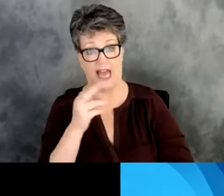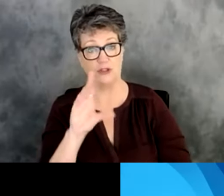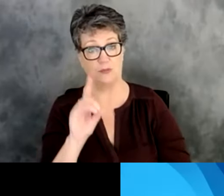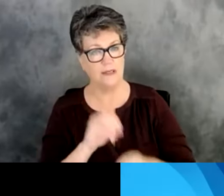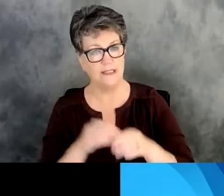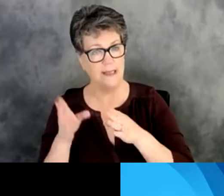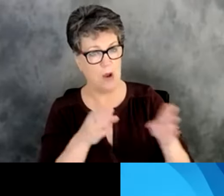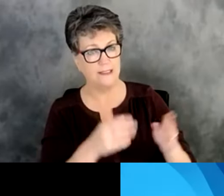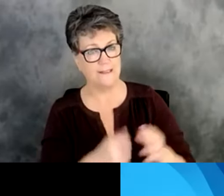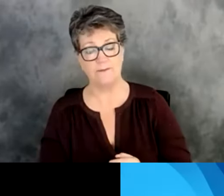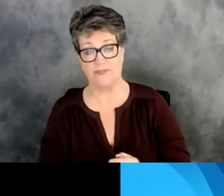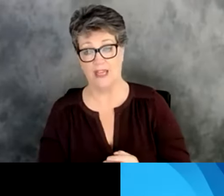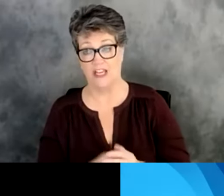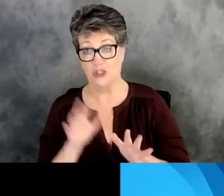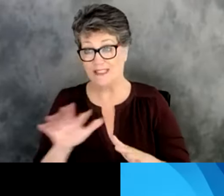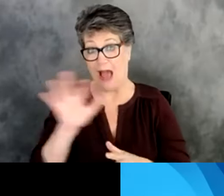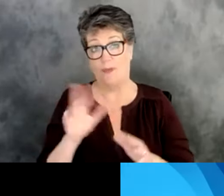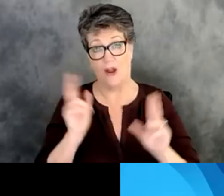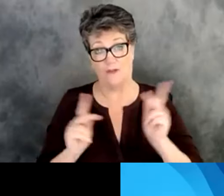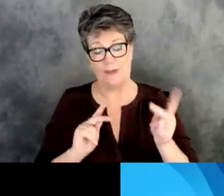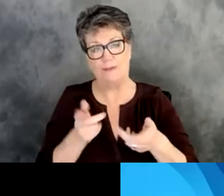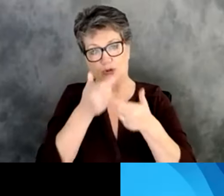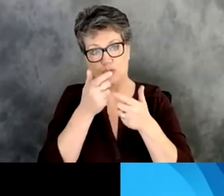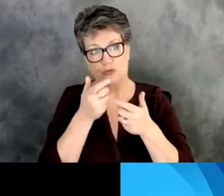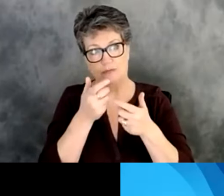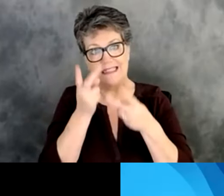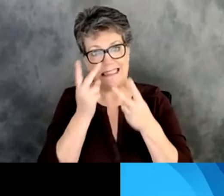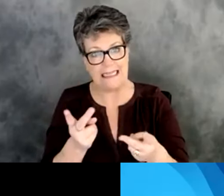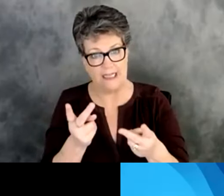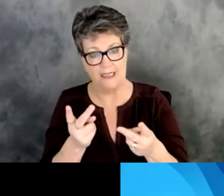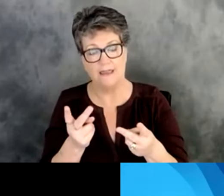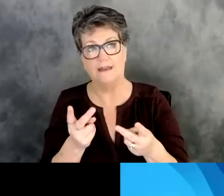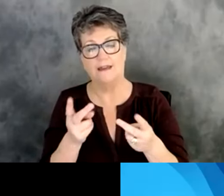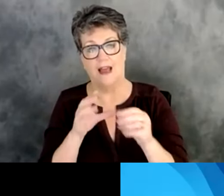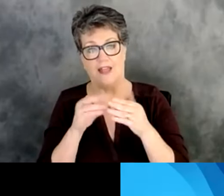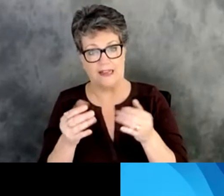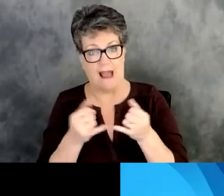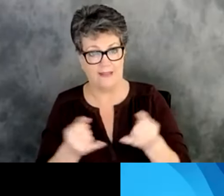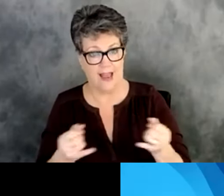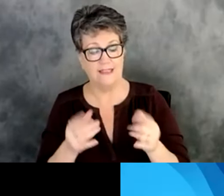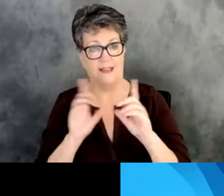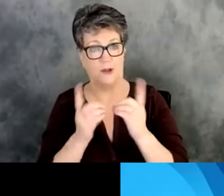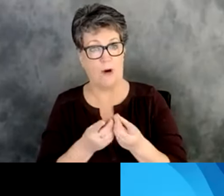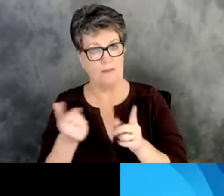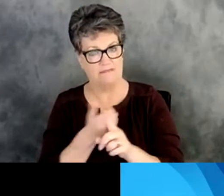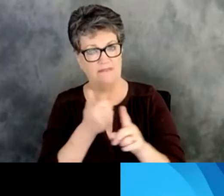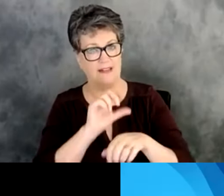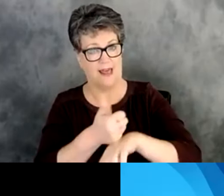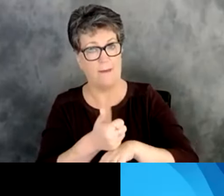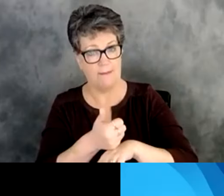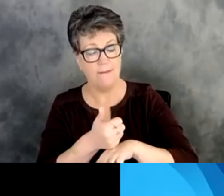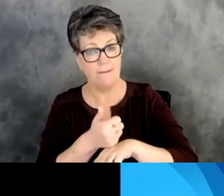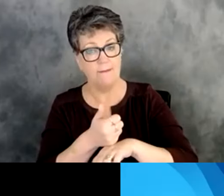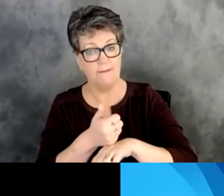way so that it's out there for people to see the guidelines that the department has set out for itself in